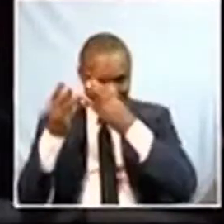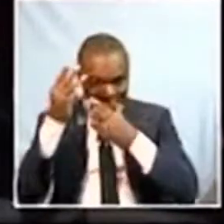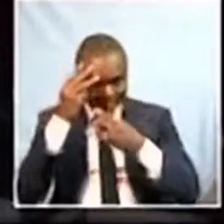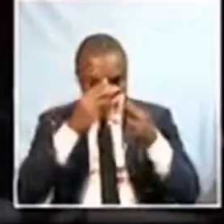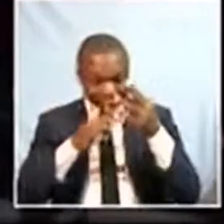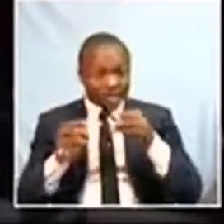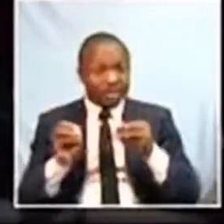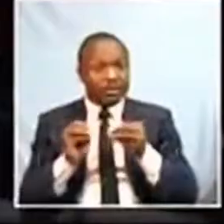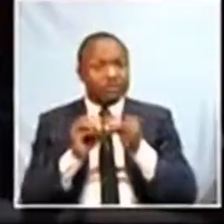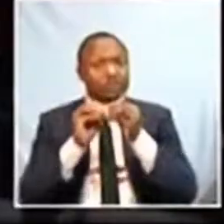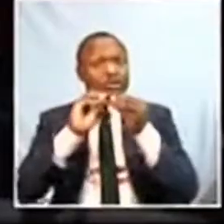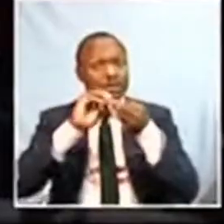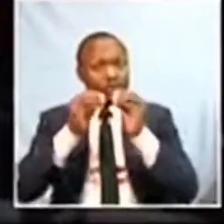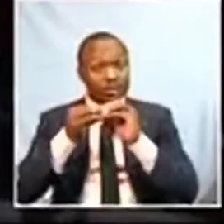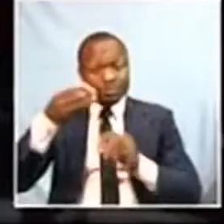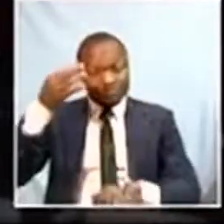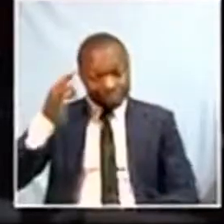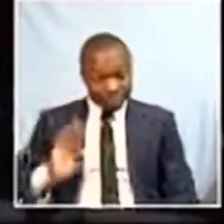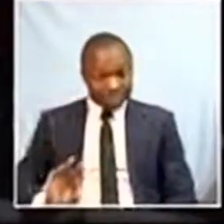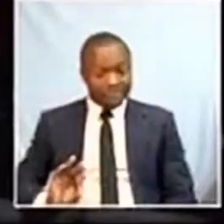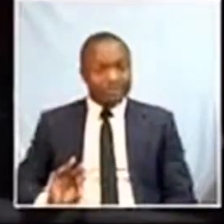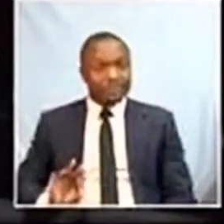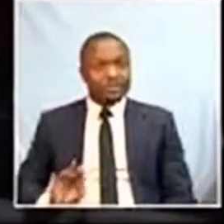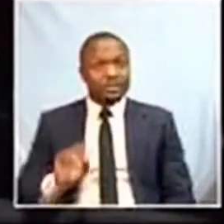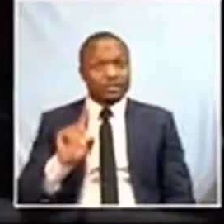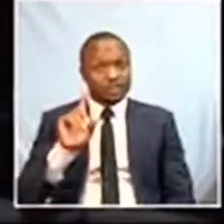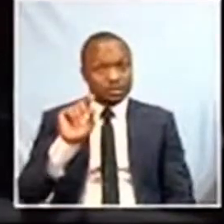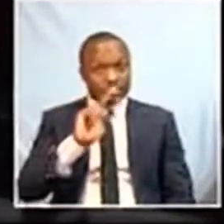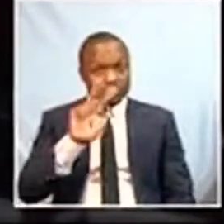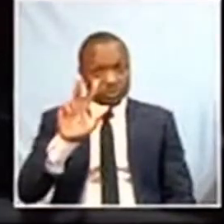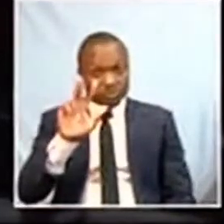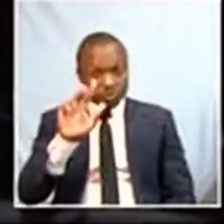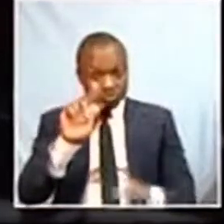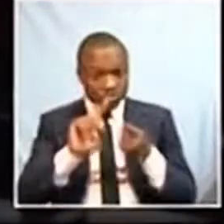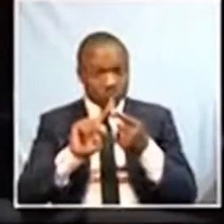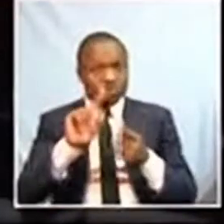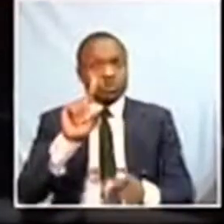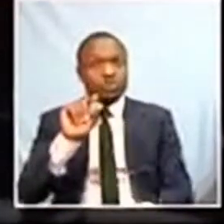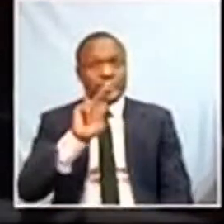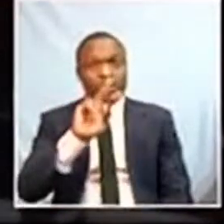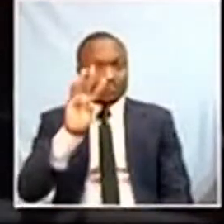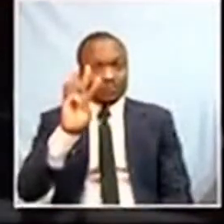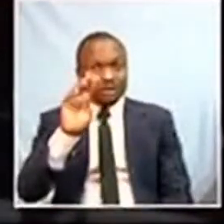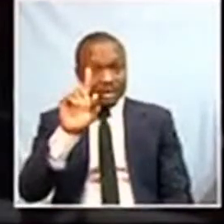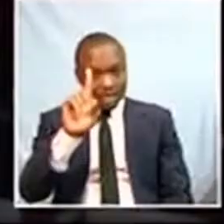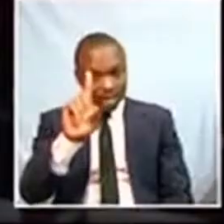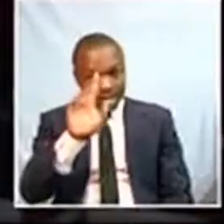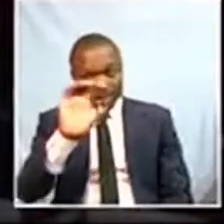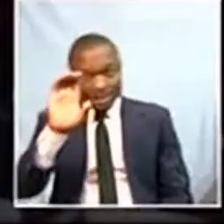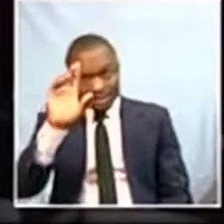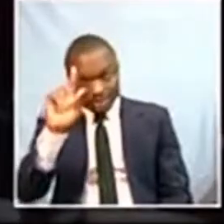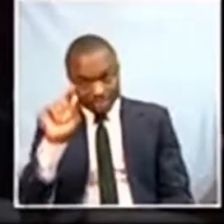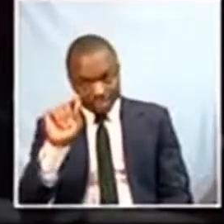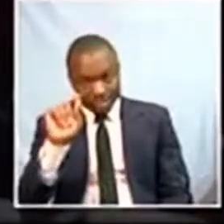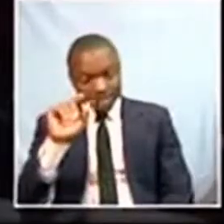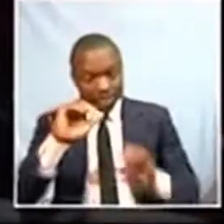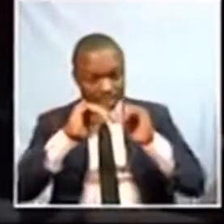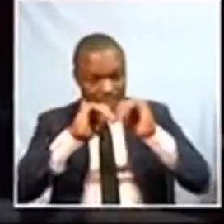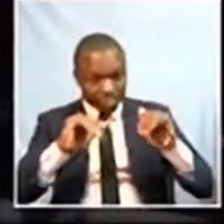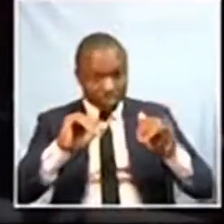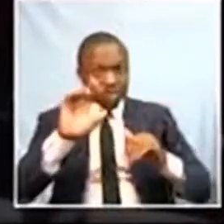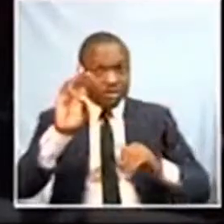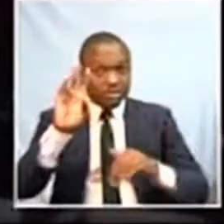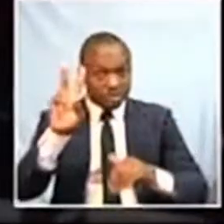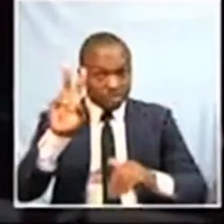the total number of beneficiaries from 2023 to 2024 is 120, split as 72